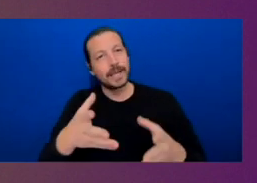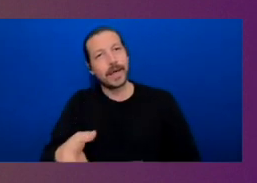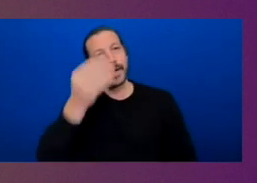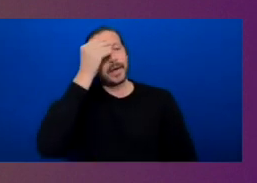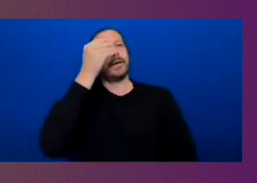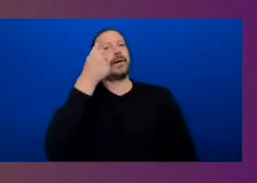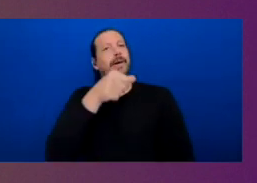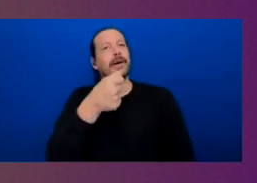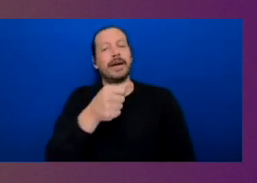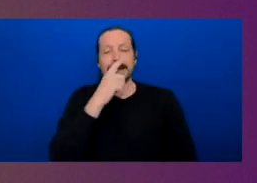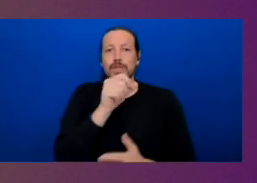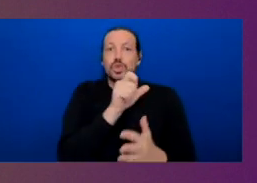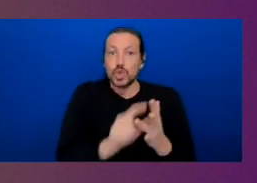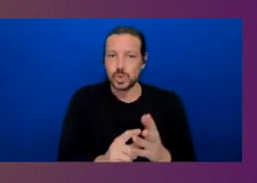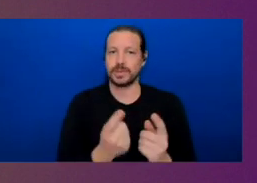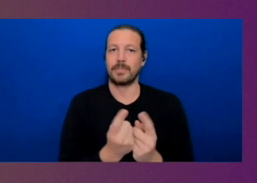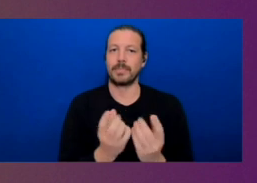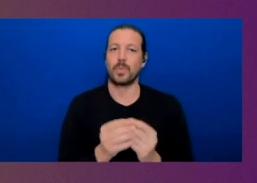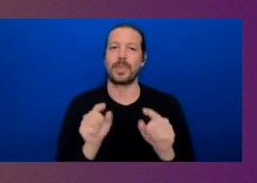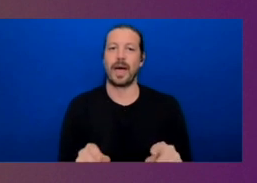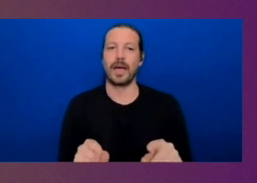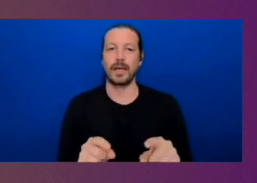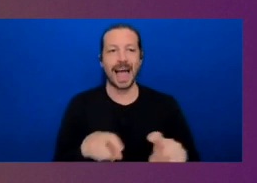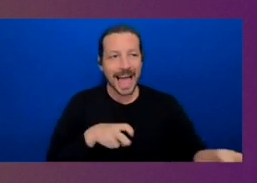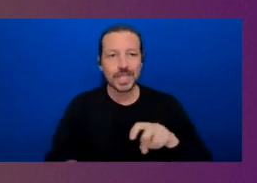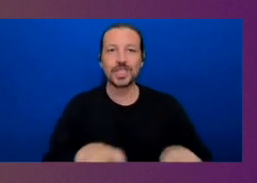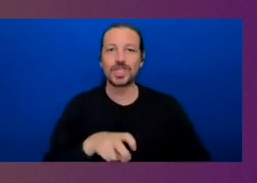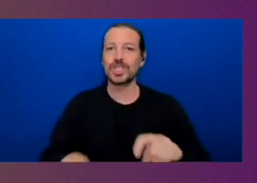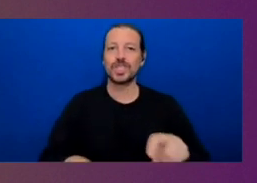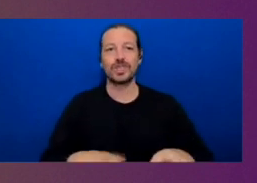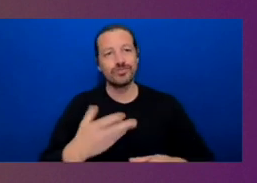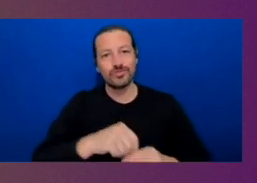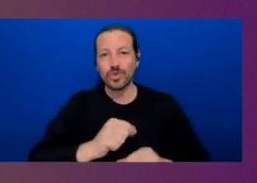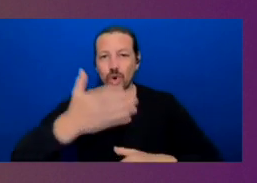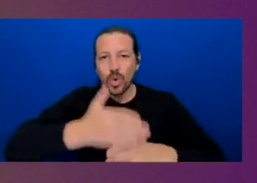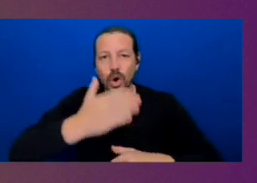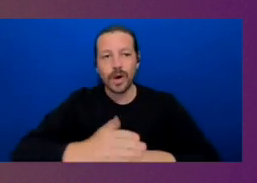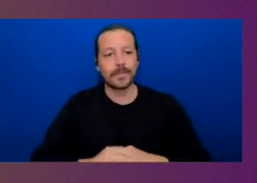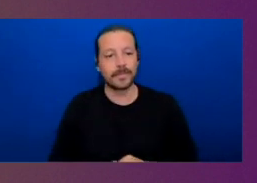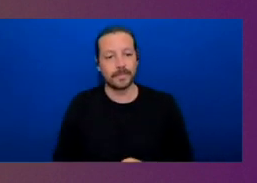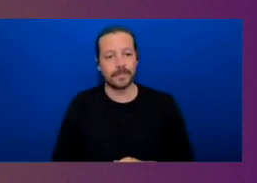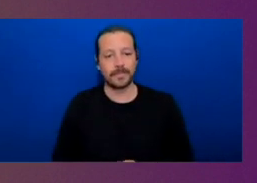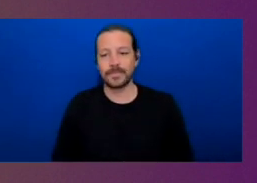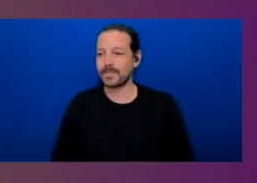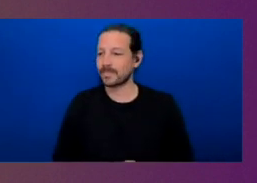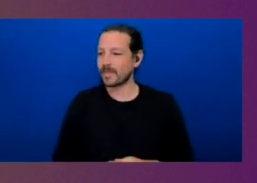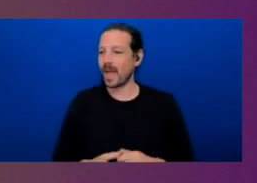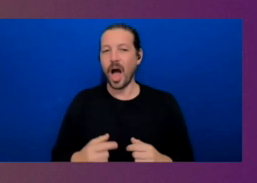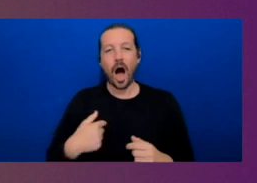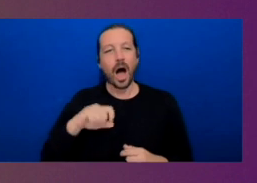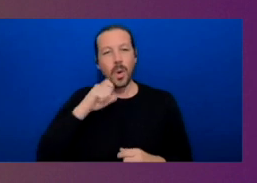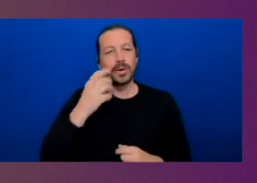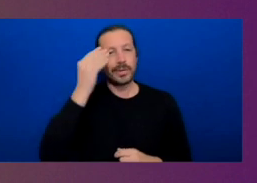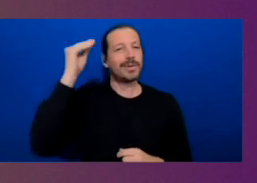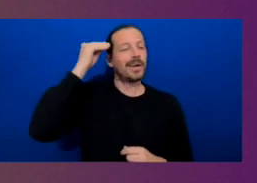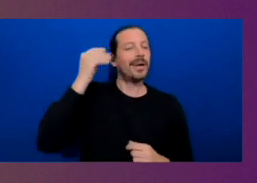is an actionable insight, something that you can put into practice. And I love some of the things. There's a number of things that I'm taking away from